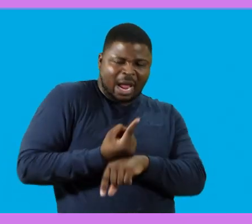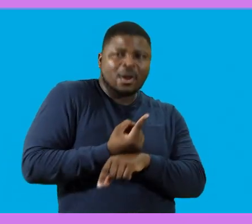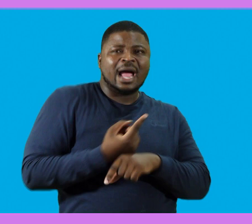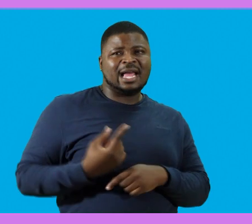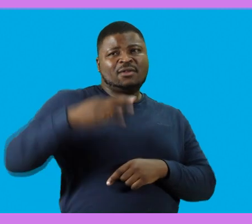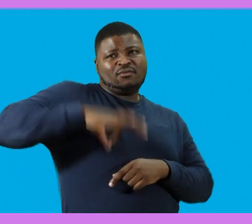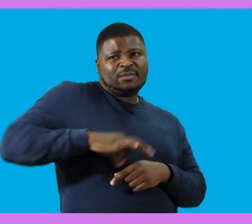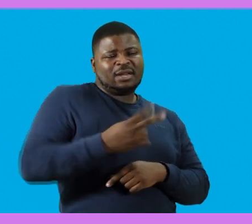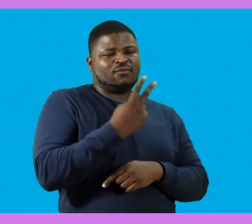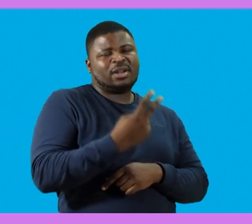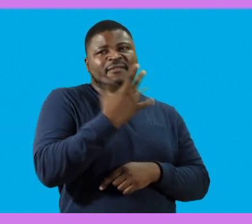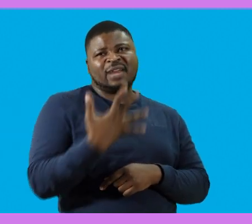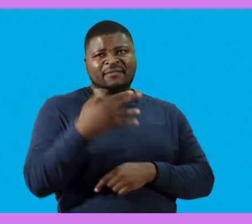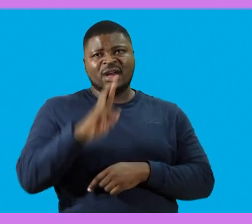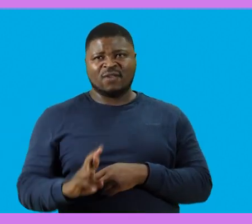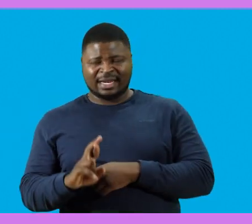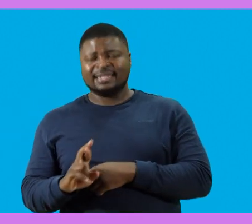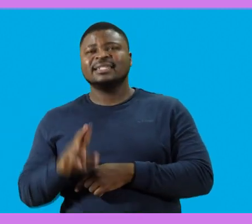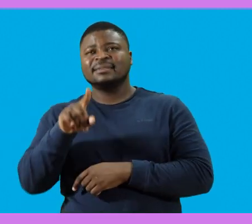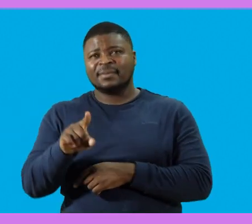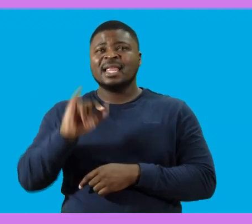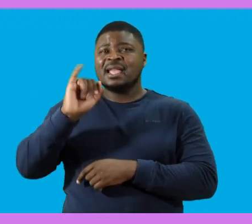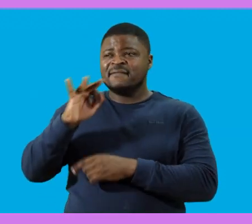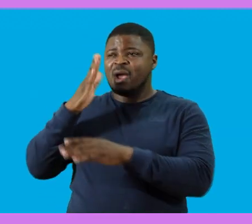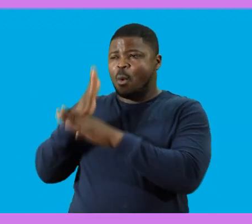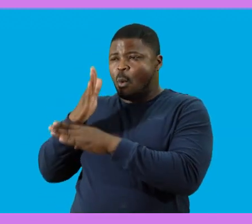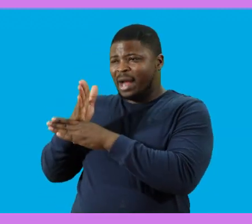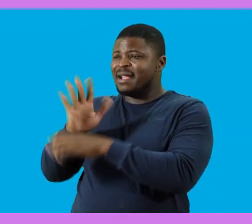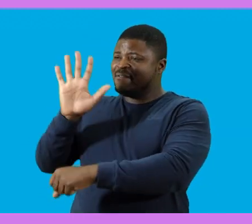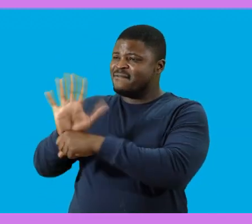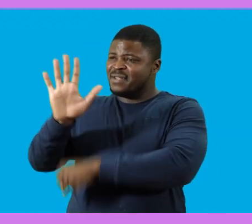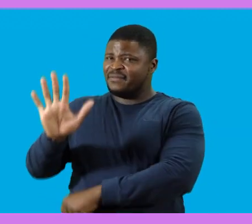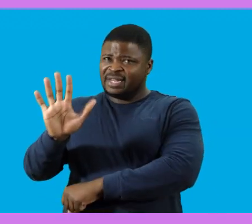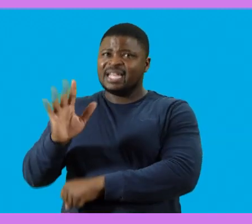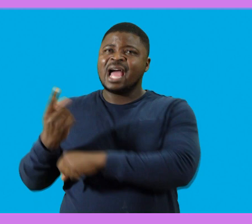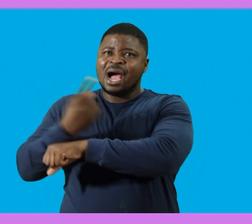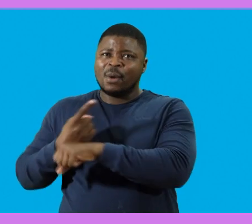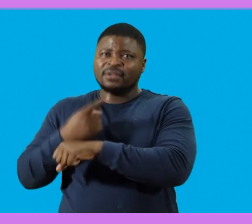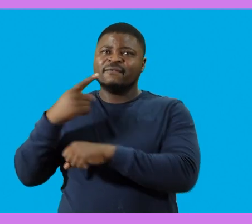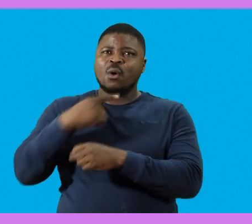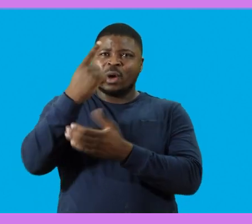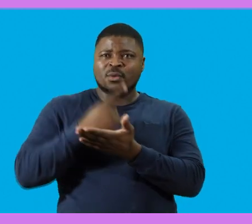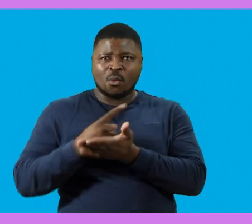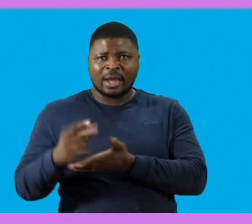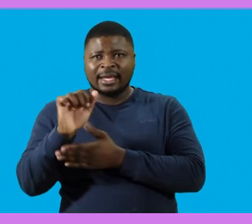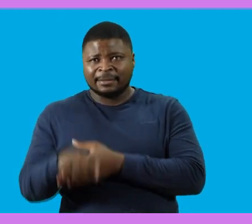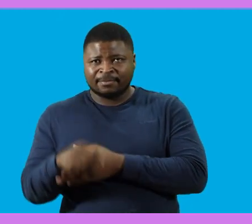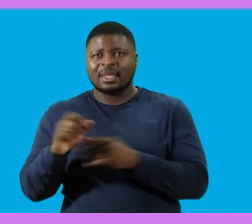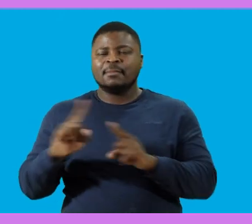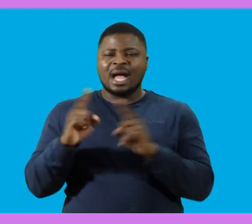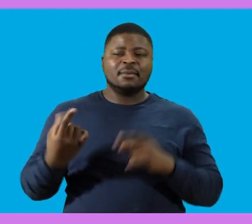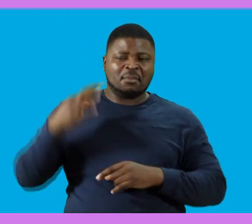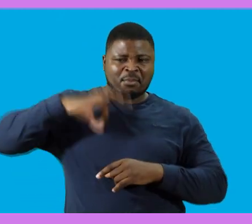so he earns 25 Rand per hour. If he works 15 hours, how much will he